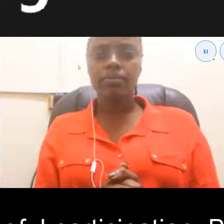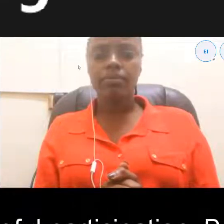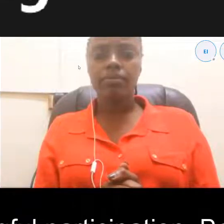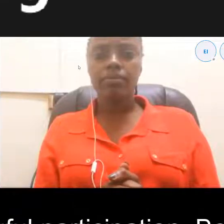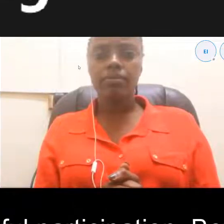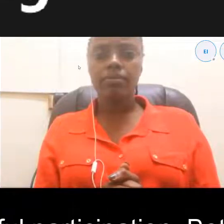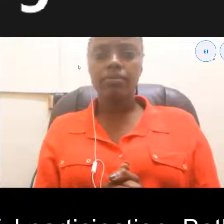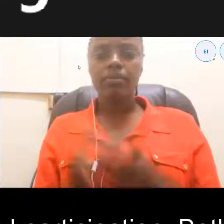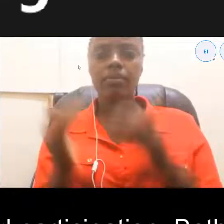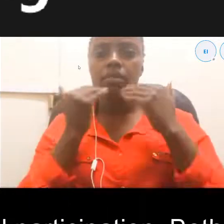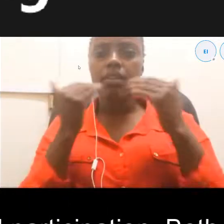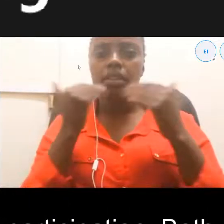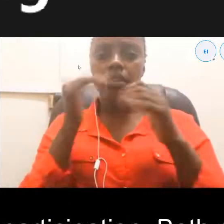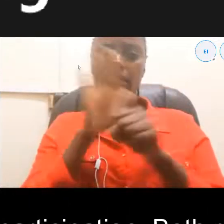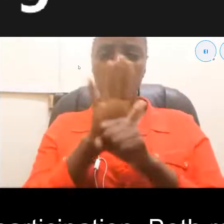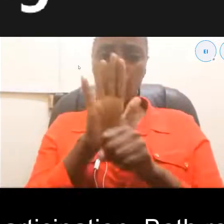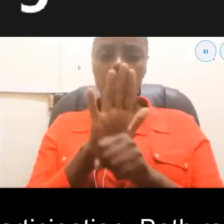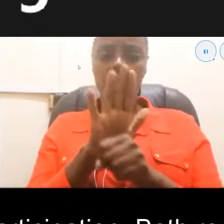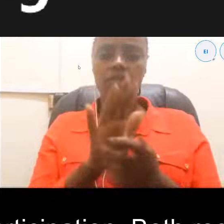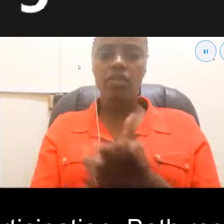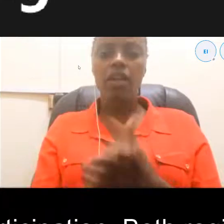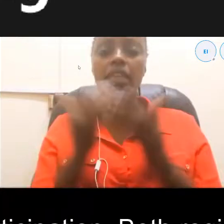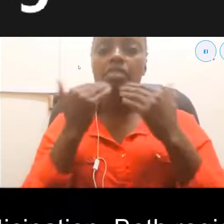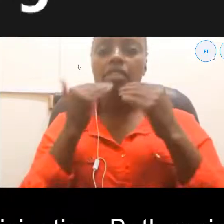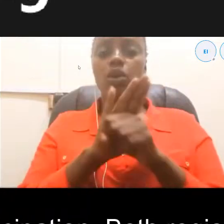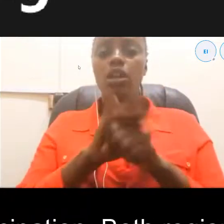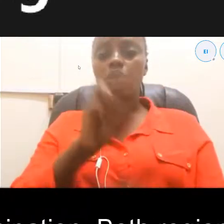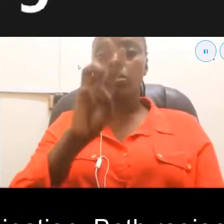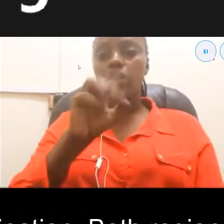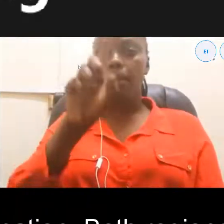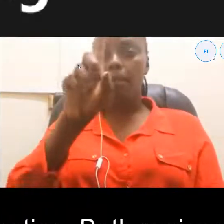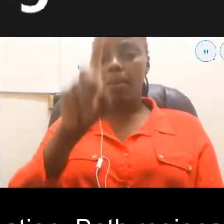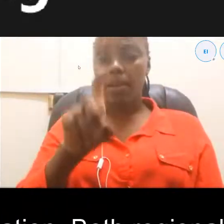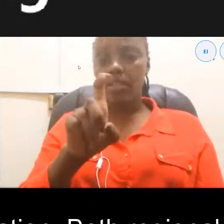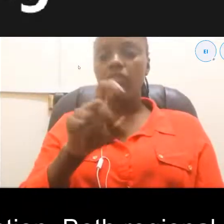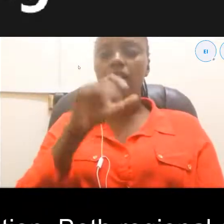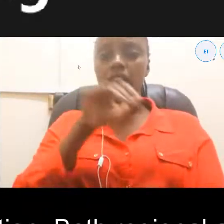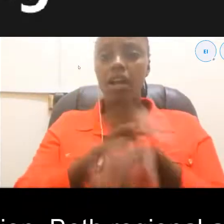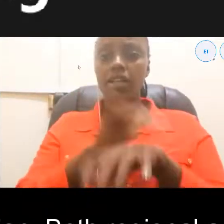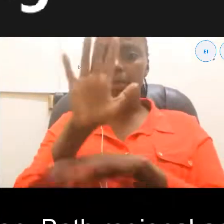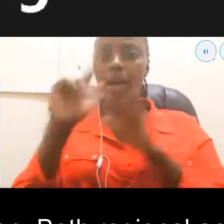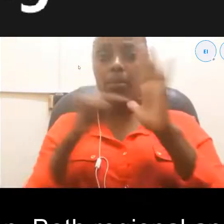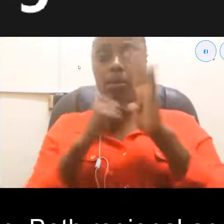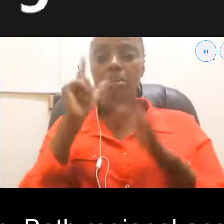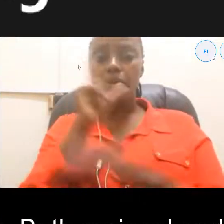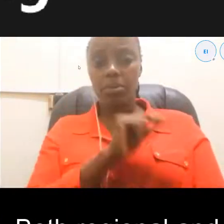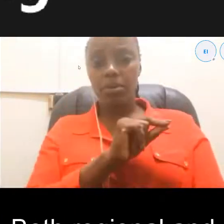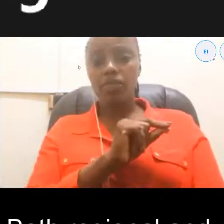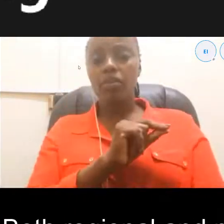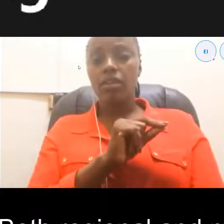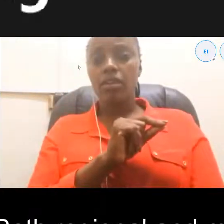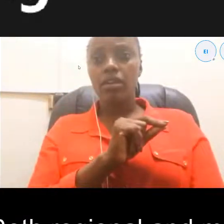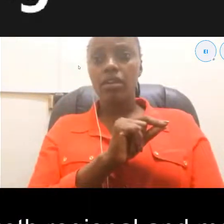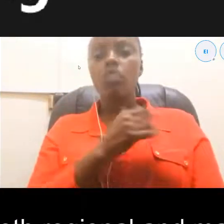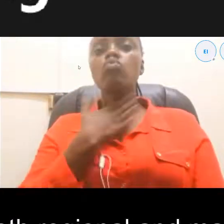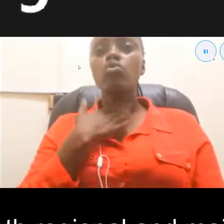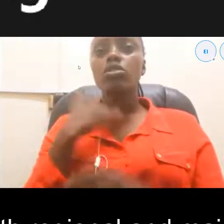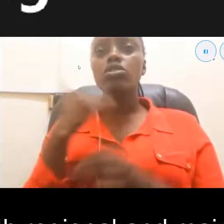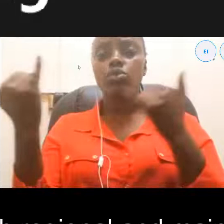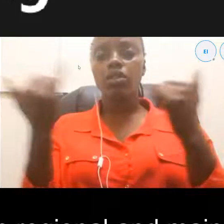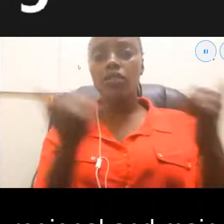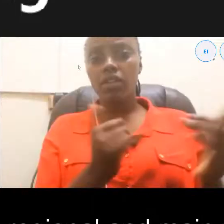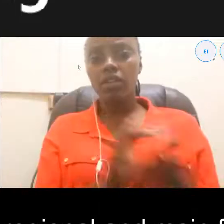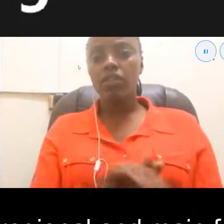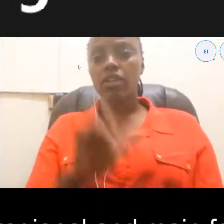Thank you very much. Yes, thank you, Max. We got your intervention. I want to invite